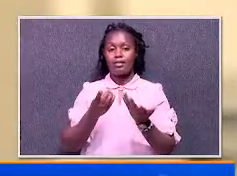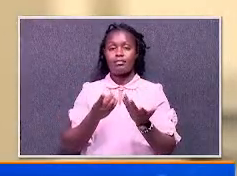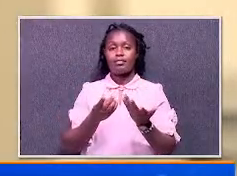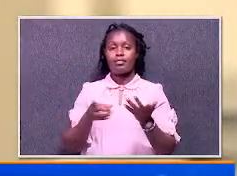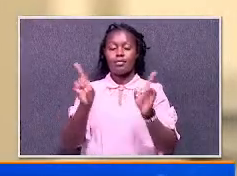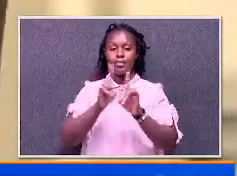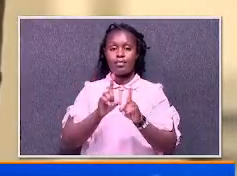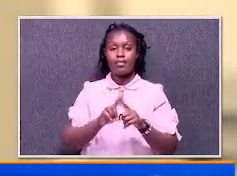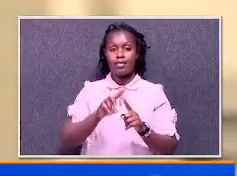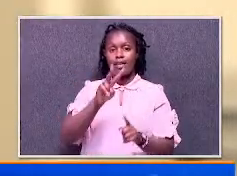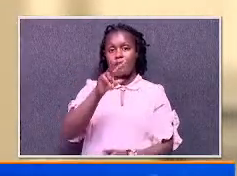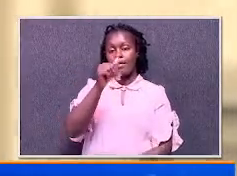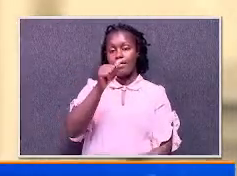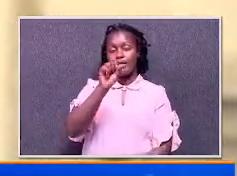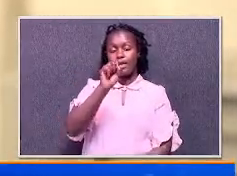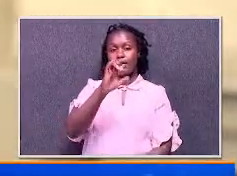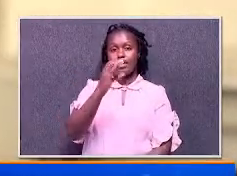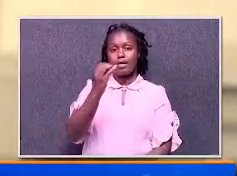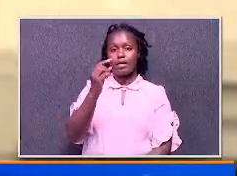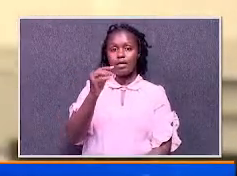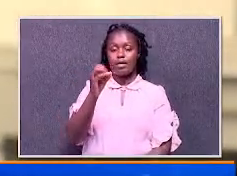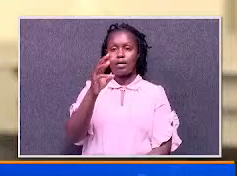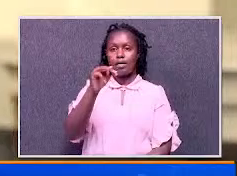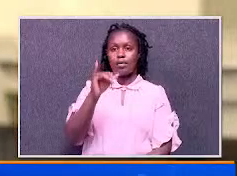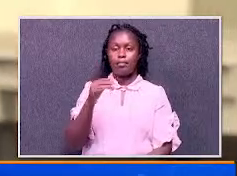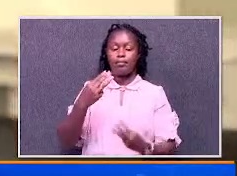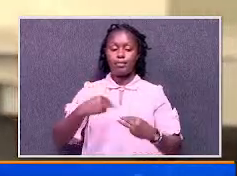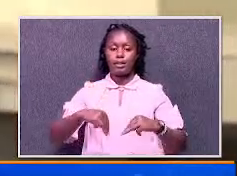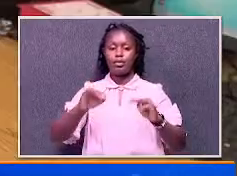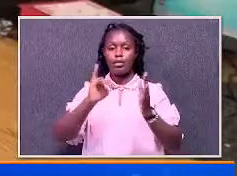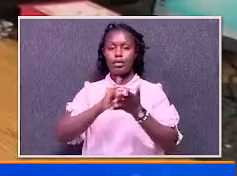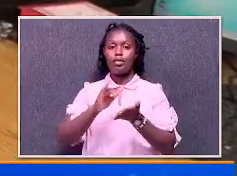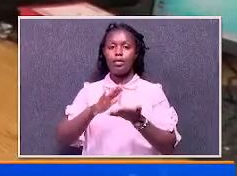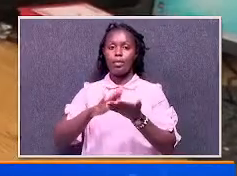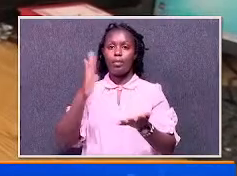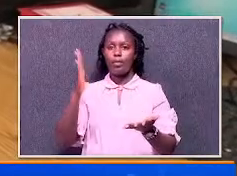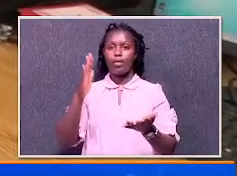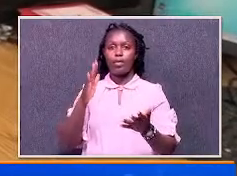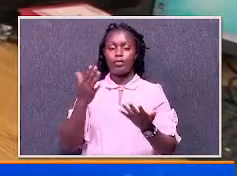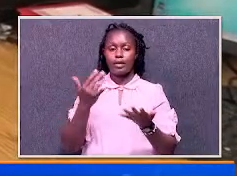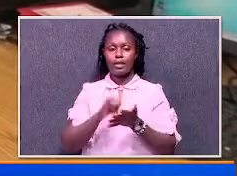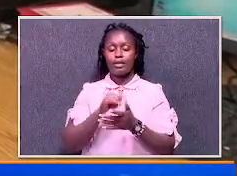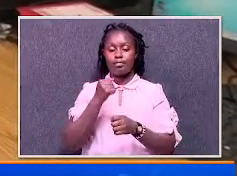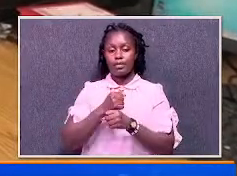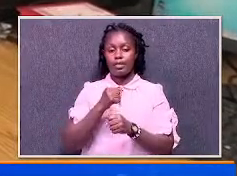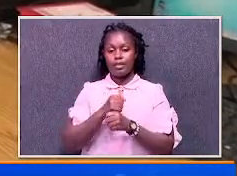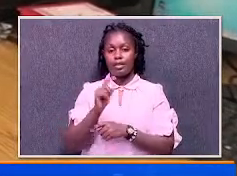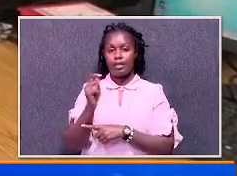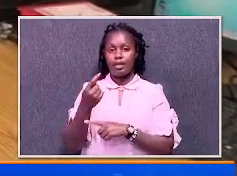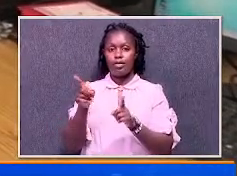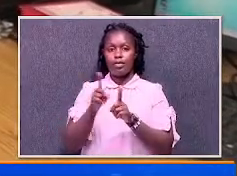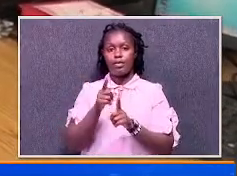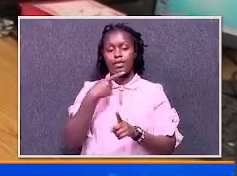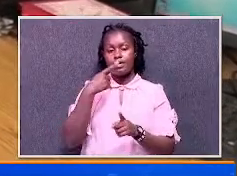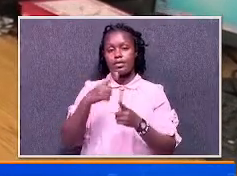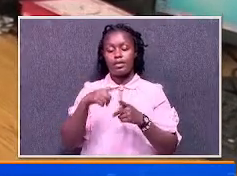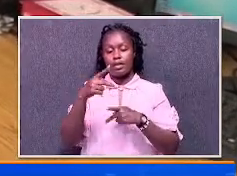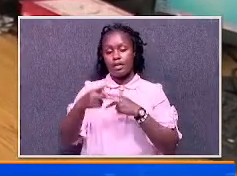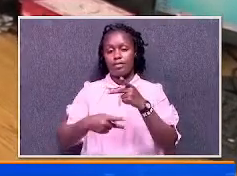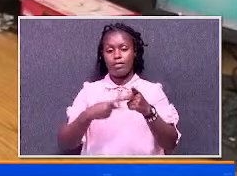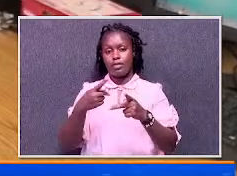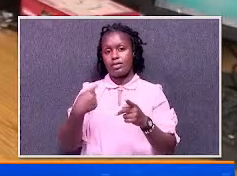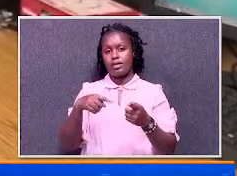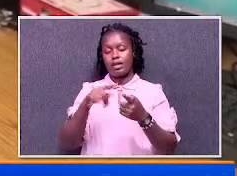a vasectomist, says the no scalpel method is the most common type of vasectomy done in Kenya, adding that the procedure is